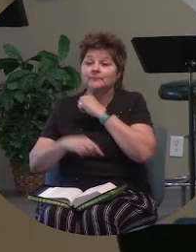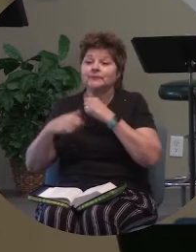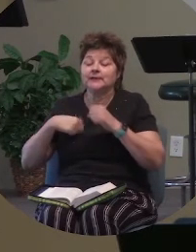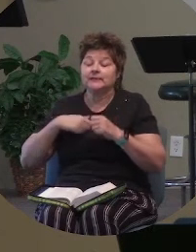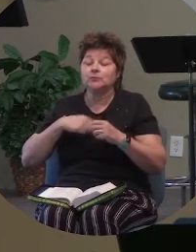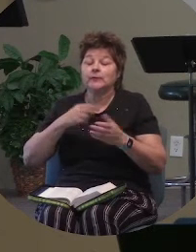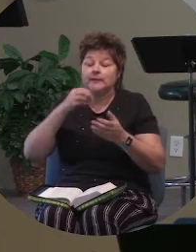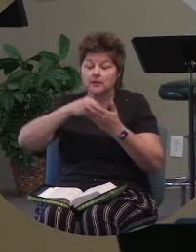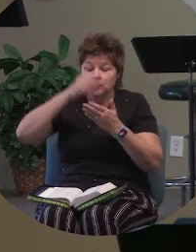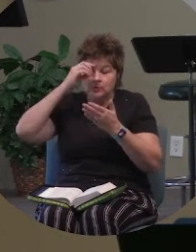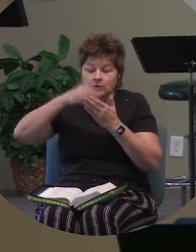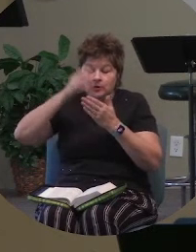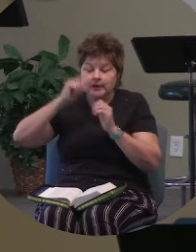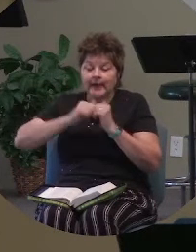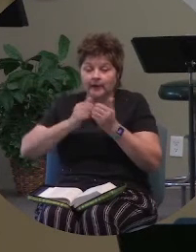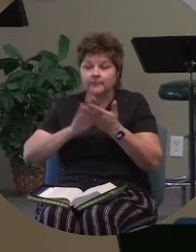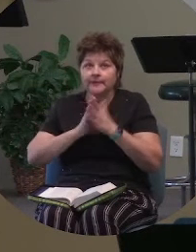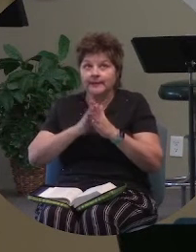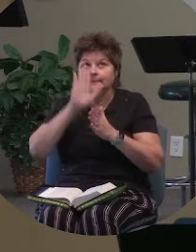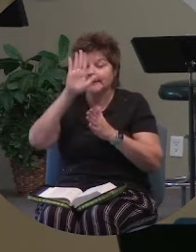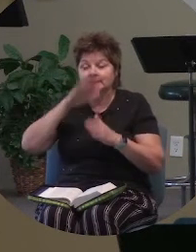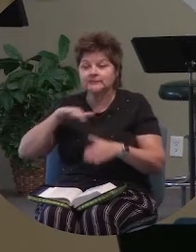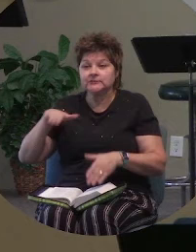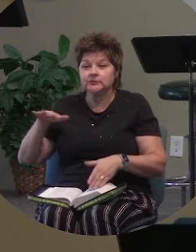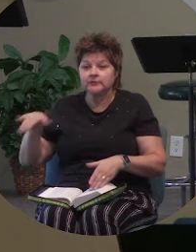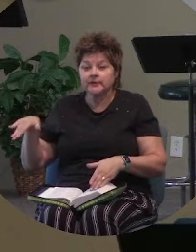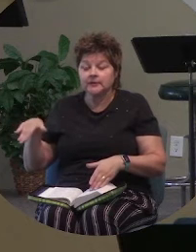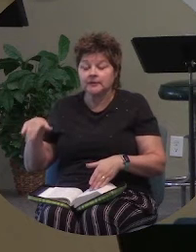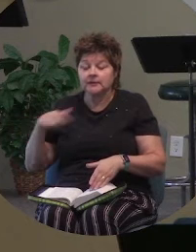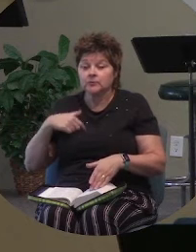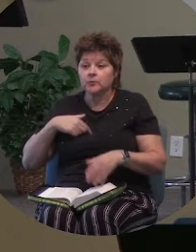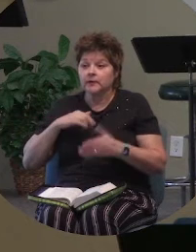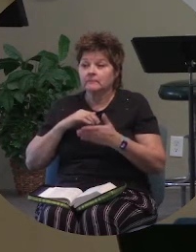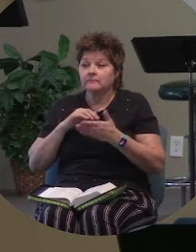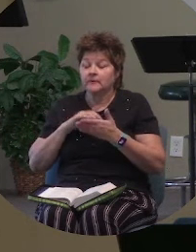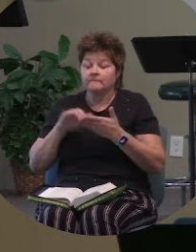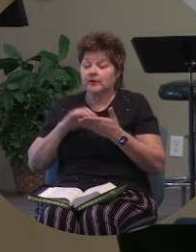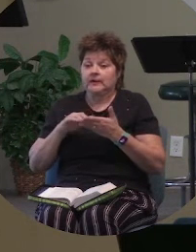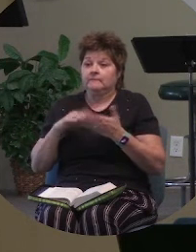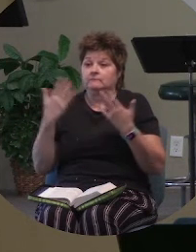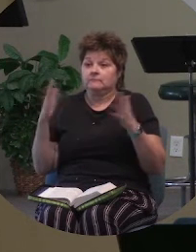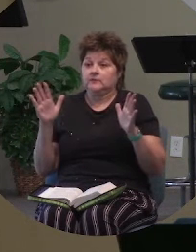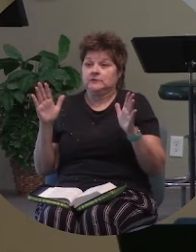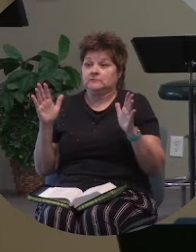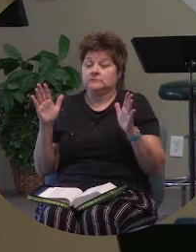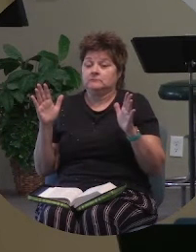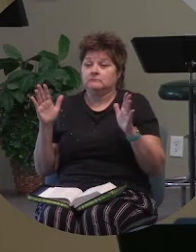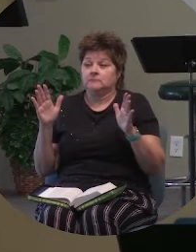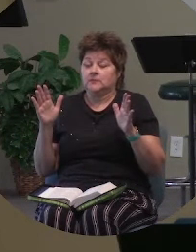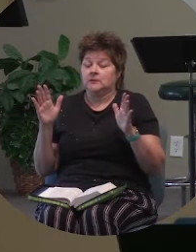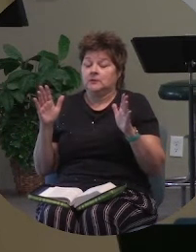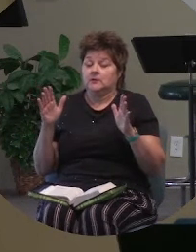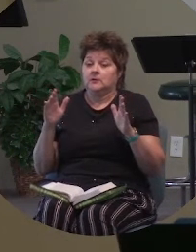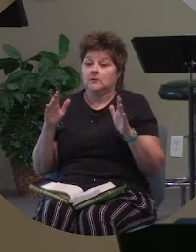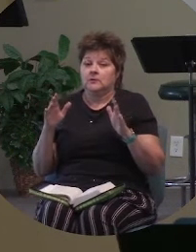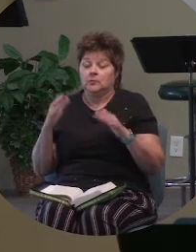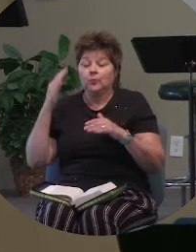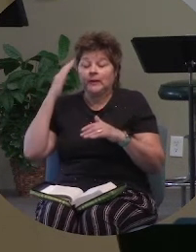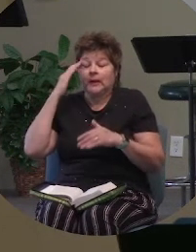his kids. Because we're already forgiven. We already have